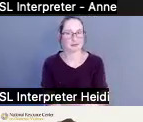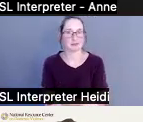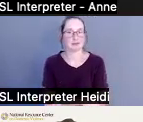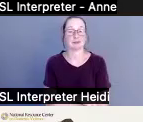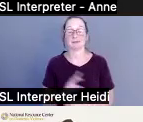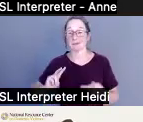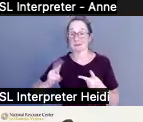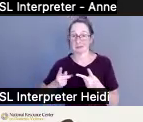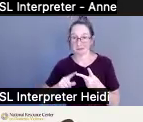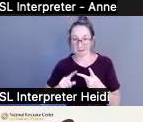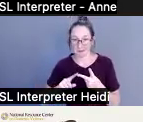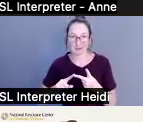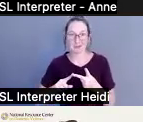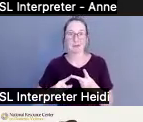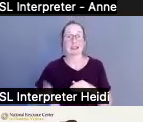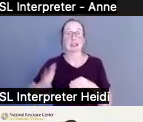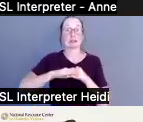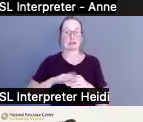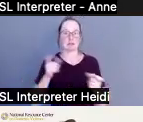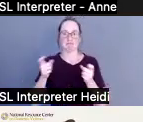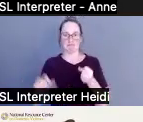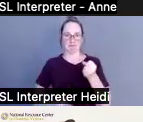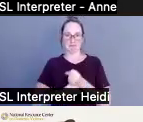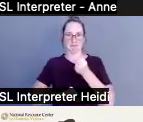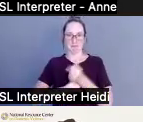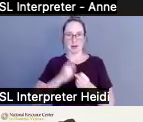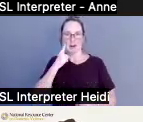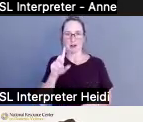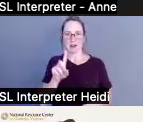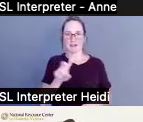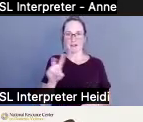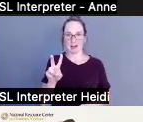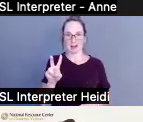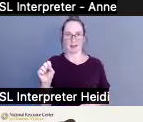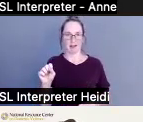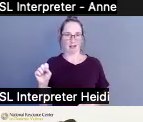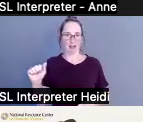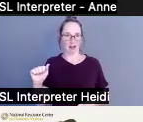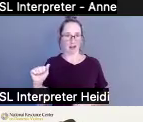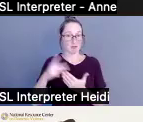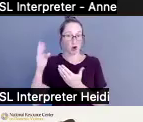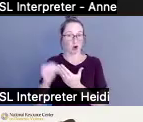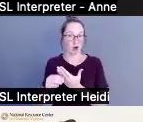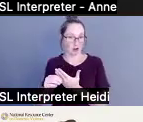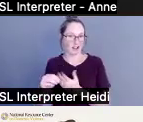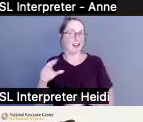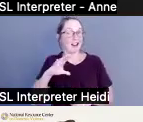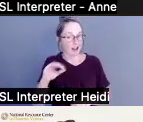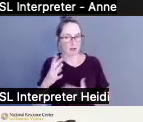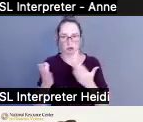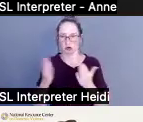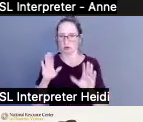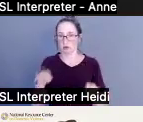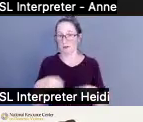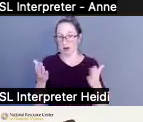Second, increase administrative support for DV and SA programs and service